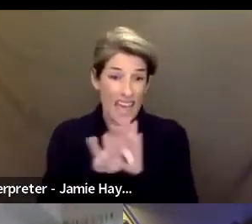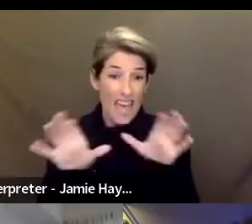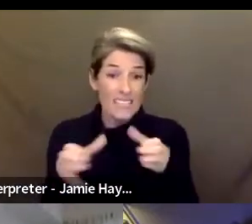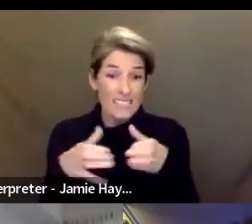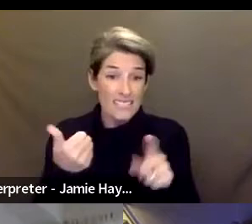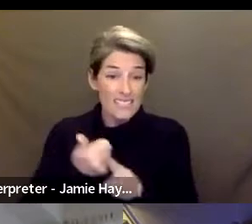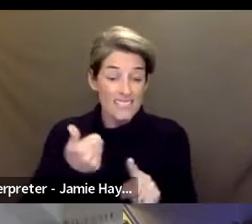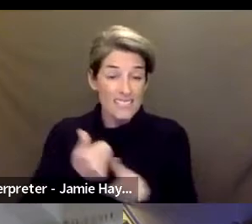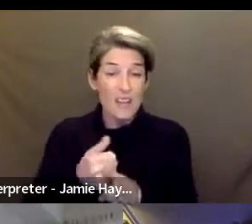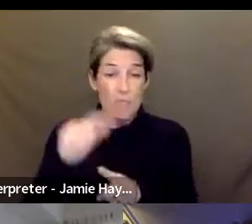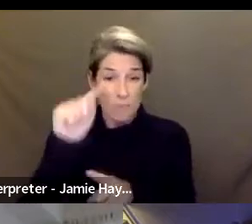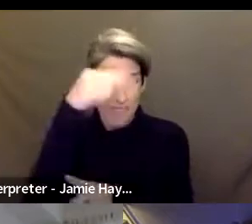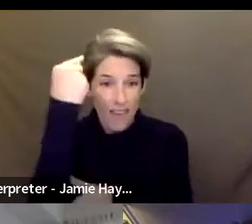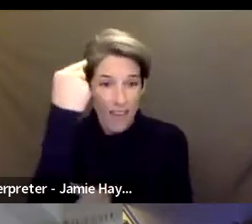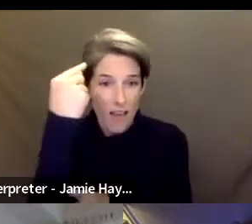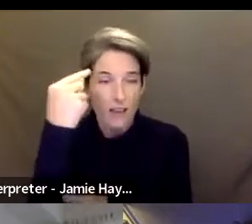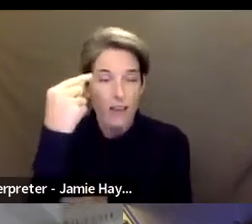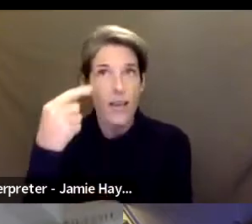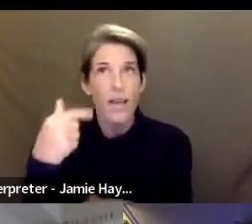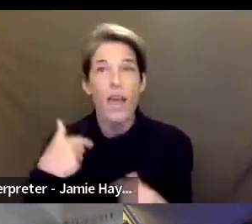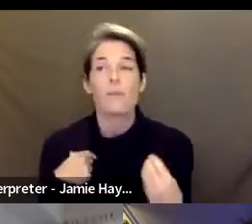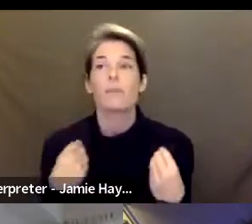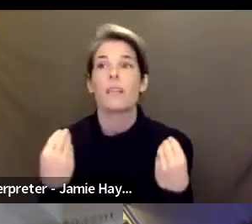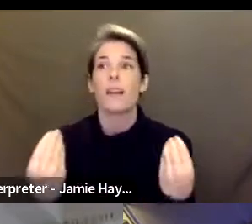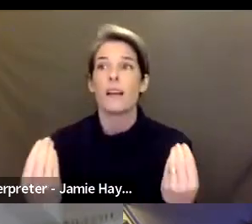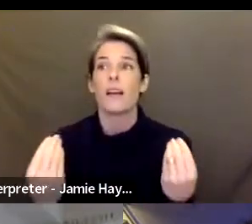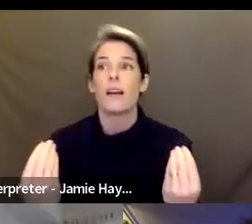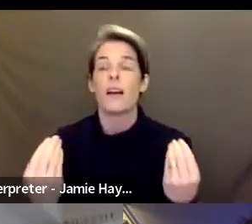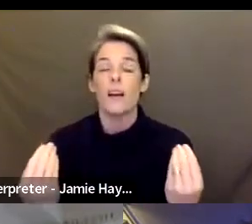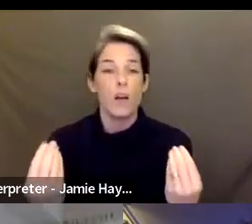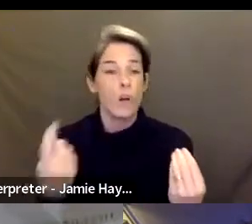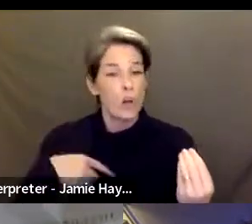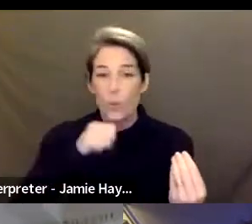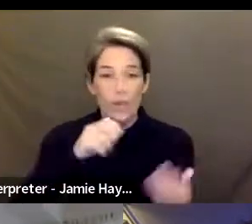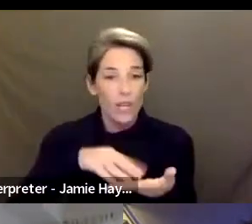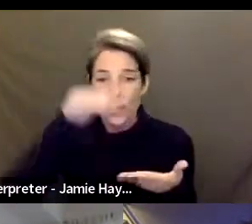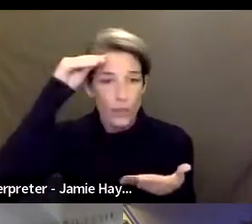didn't learn anything. We didn't learn anything, right?